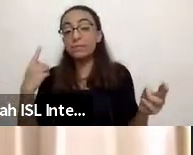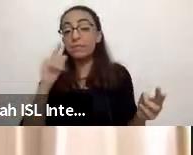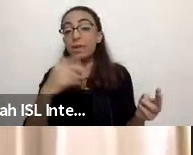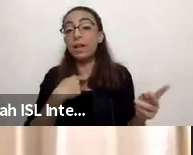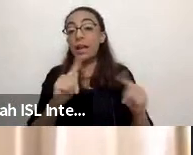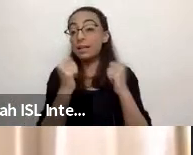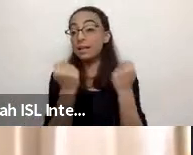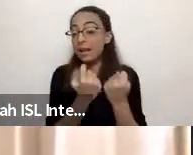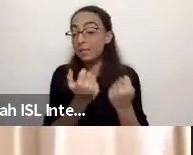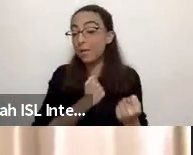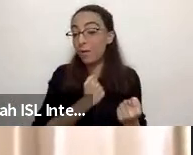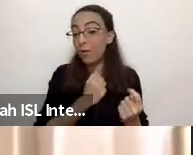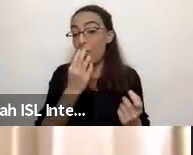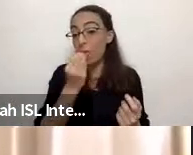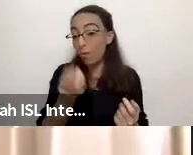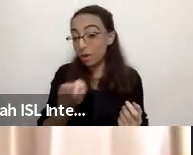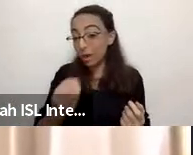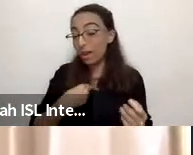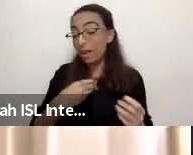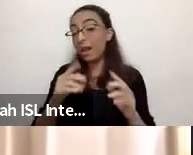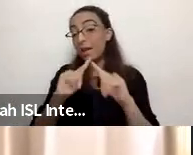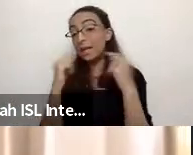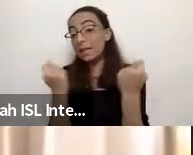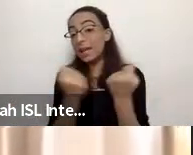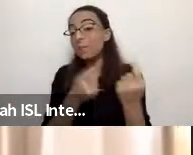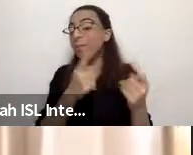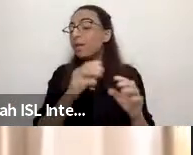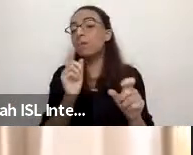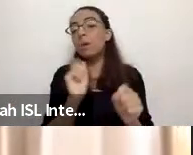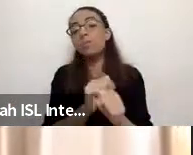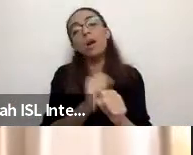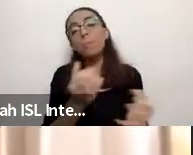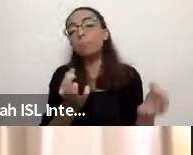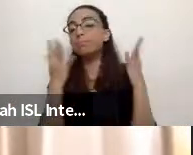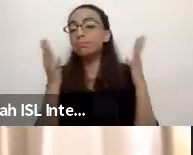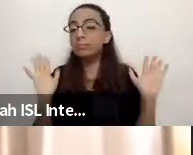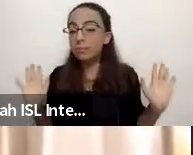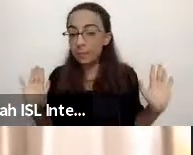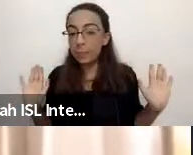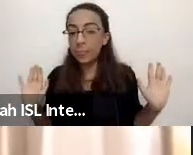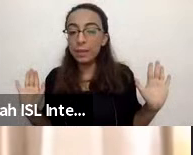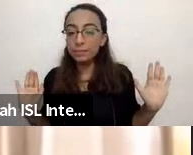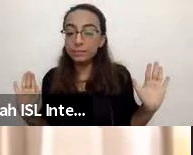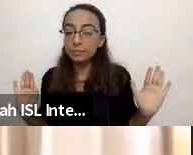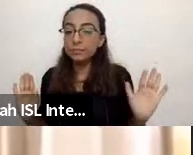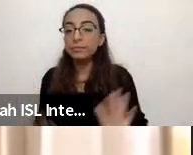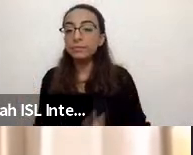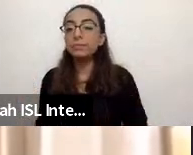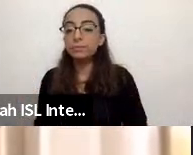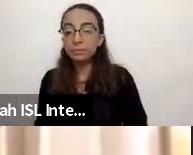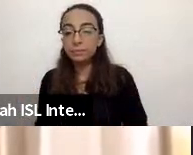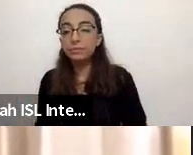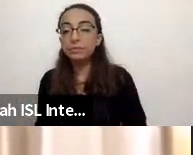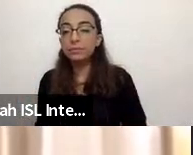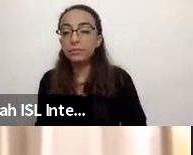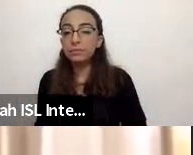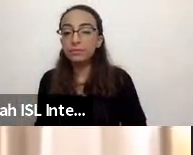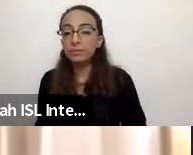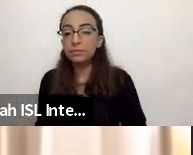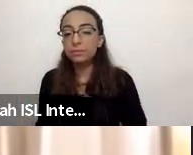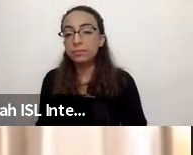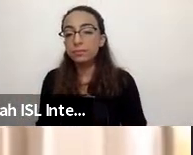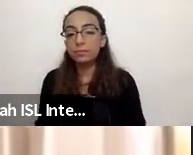the team has created in our hotel, it is in no way to celebrate success